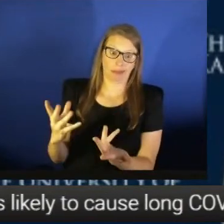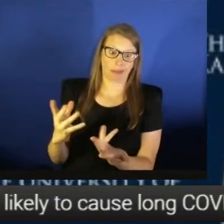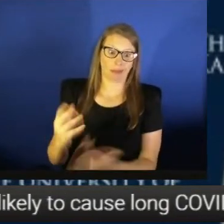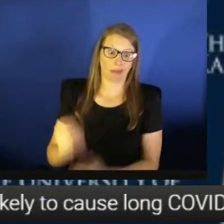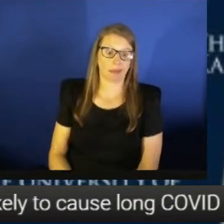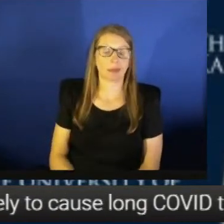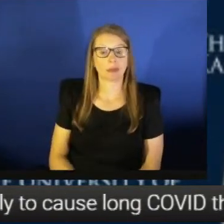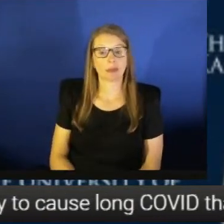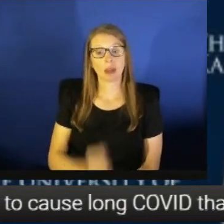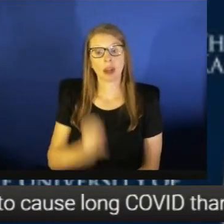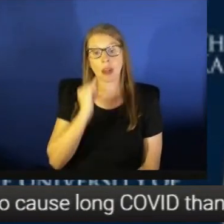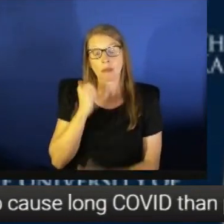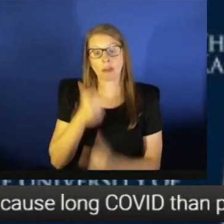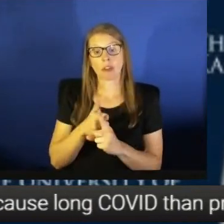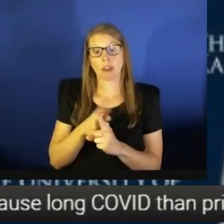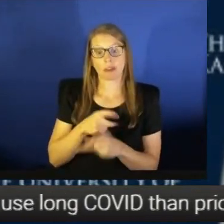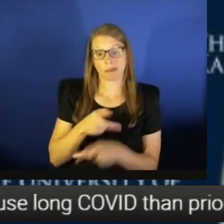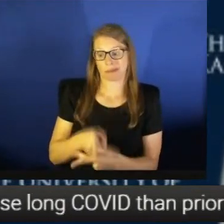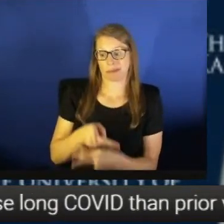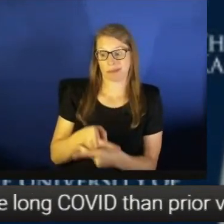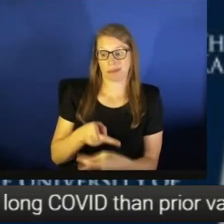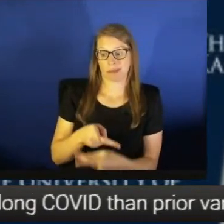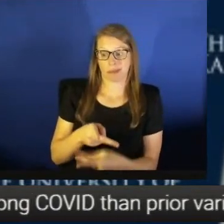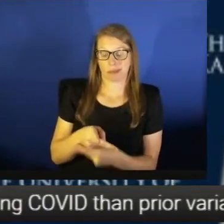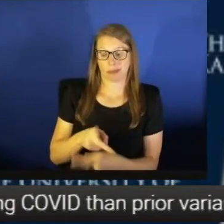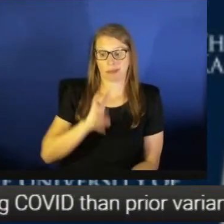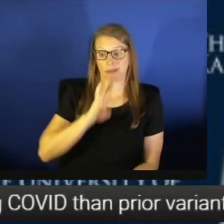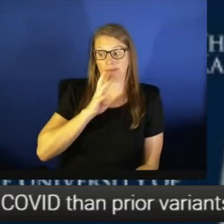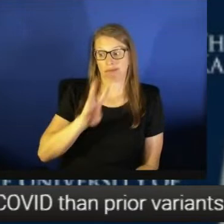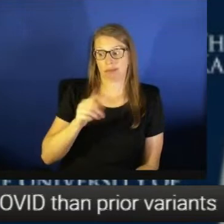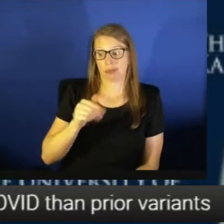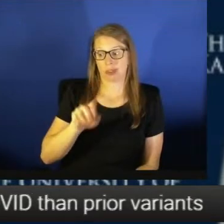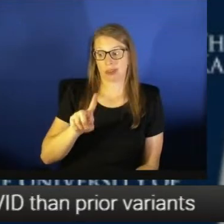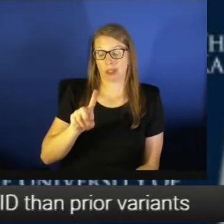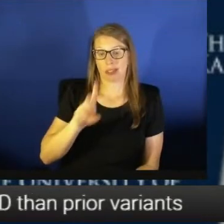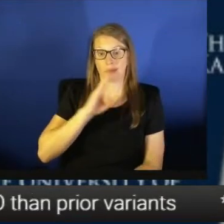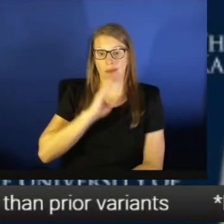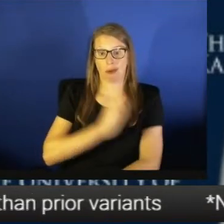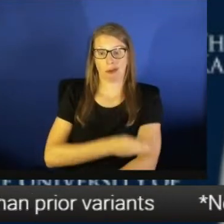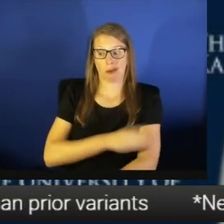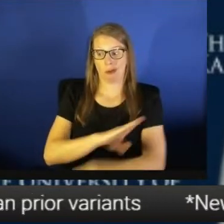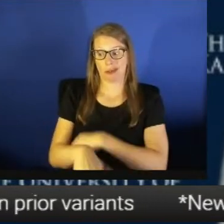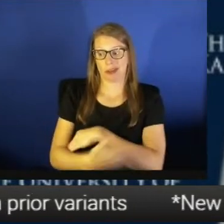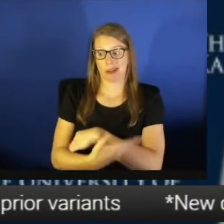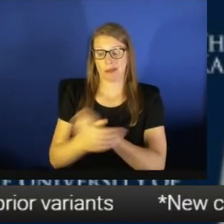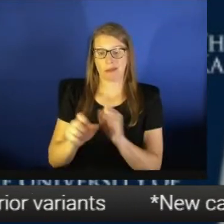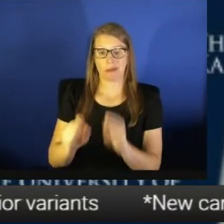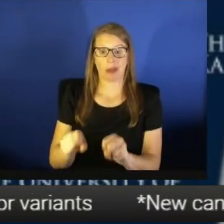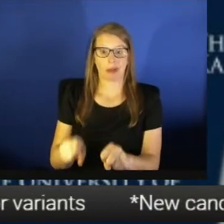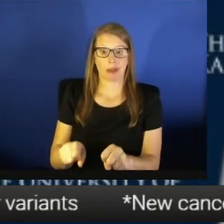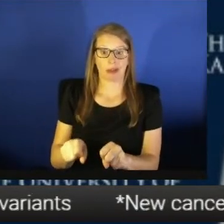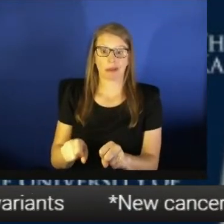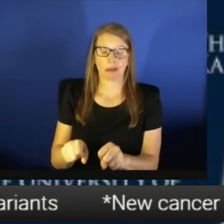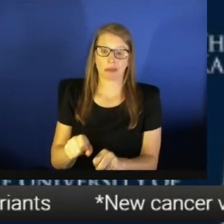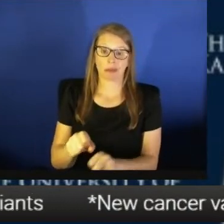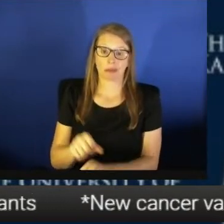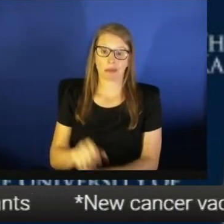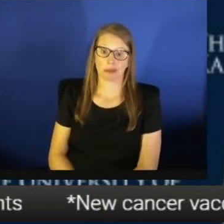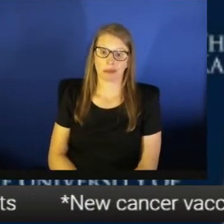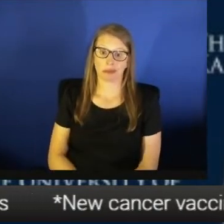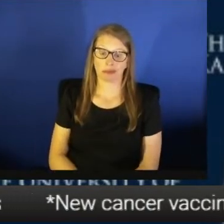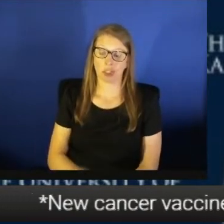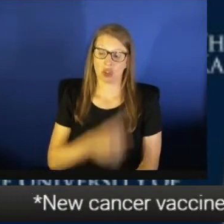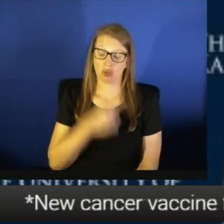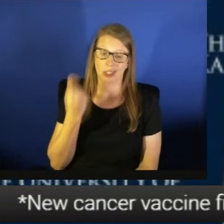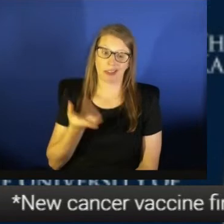are watching a 4-year-old overnight, and I think that was the scenario, there's probably quite a bit of substantial risk